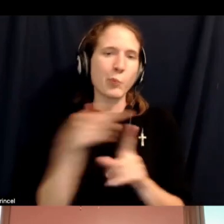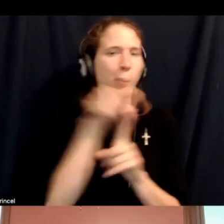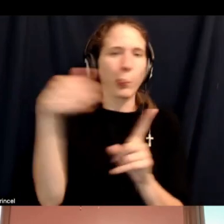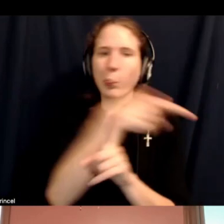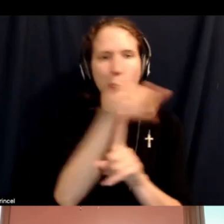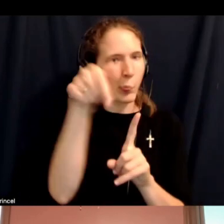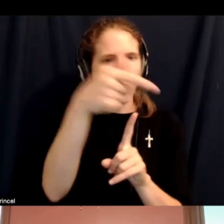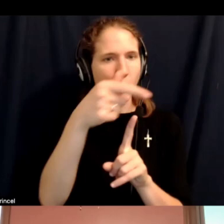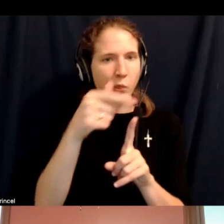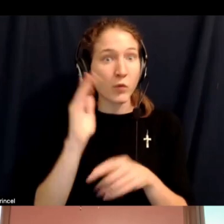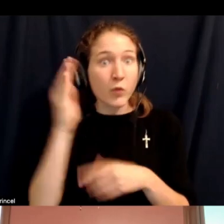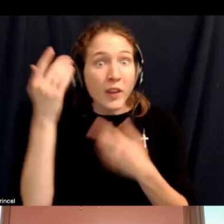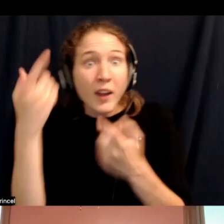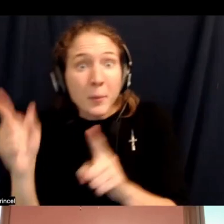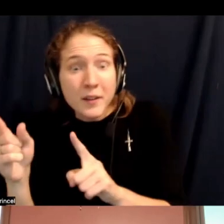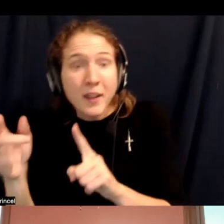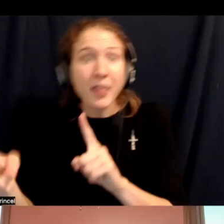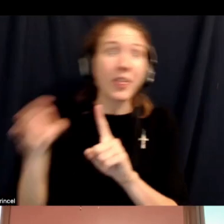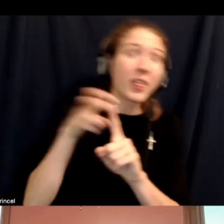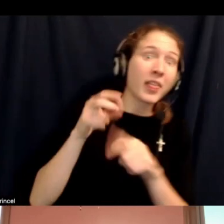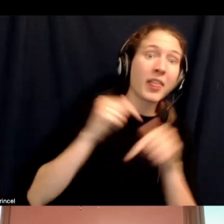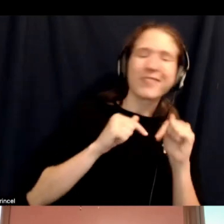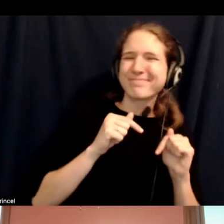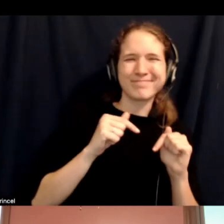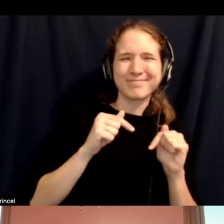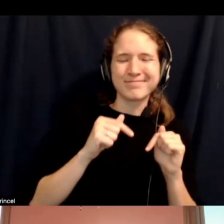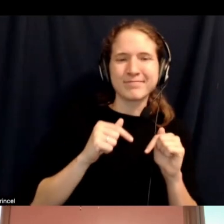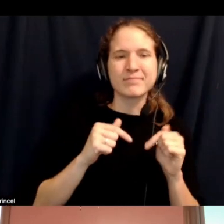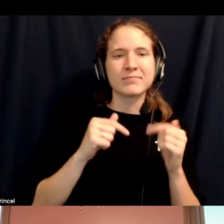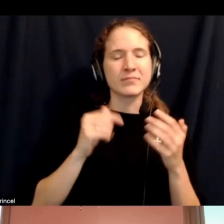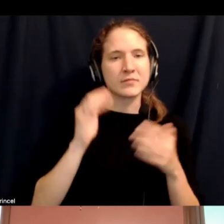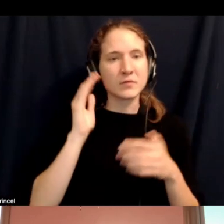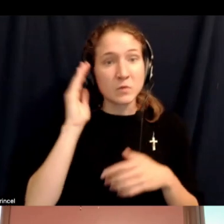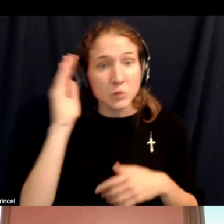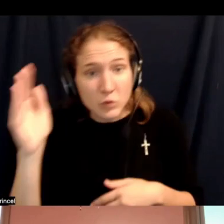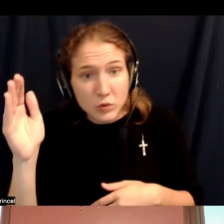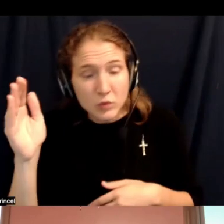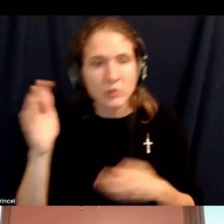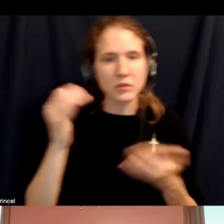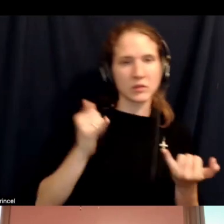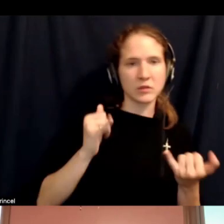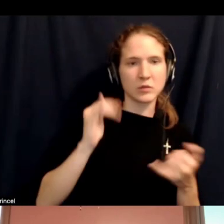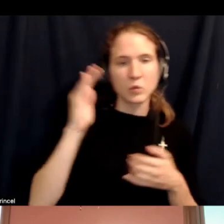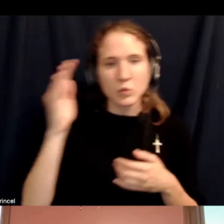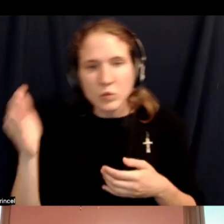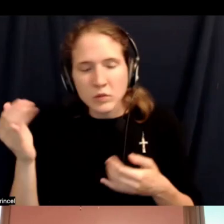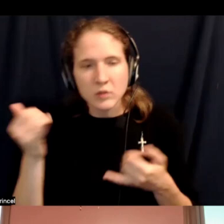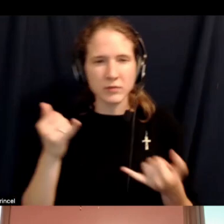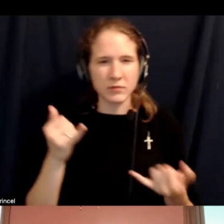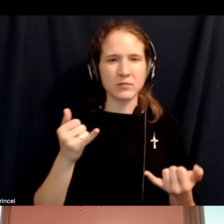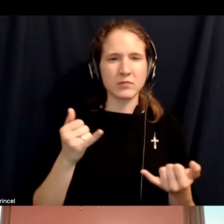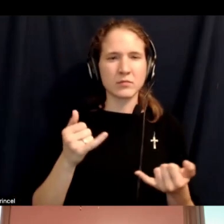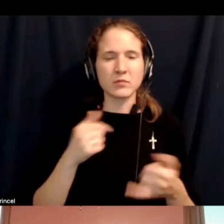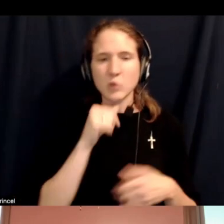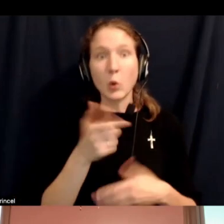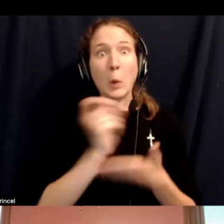write future scenes. I just sort of go forward and I come back, forward, back. So I don't write draft after draft after draft,